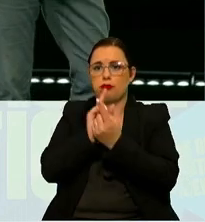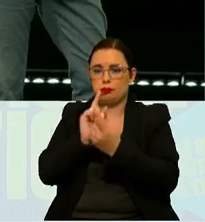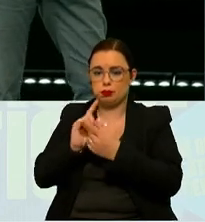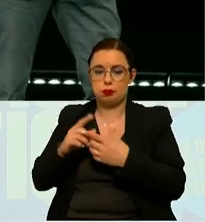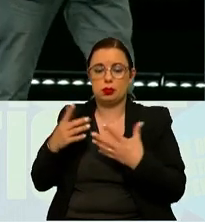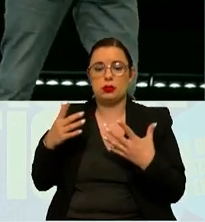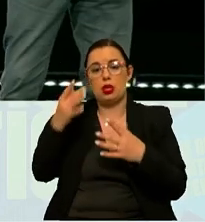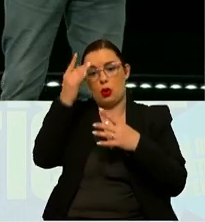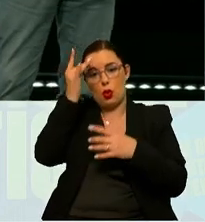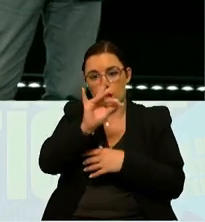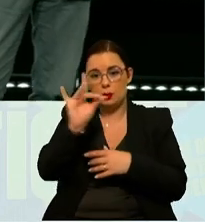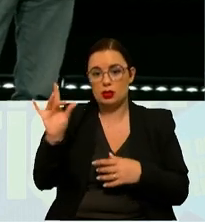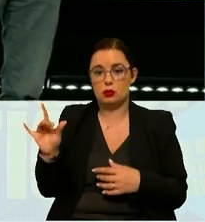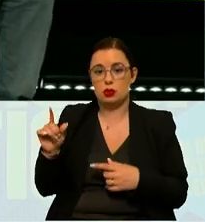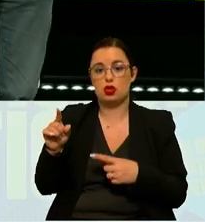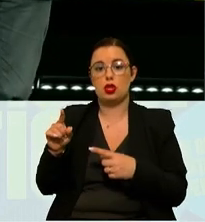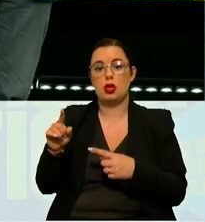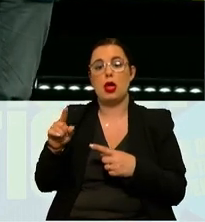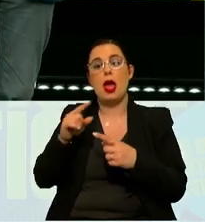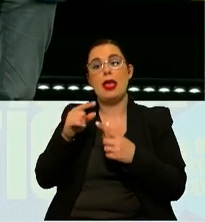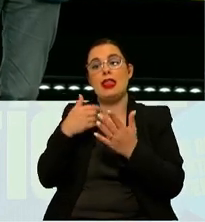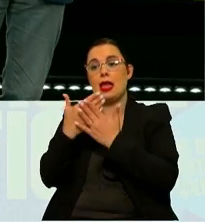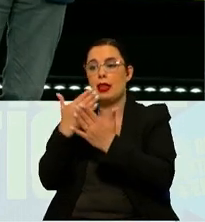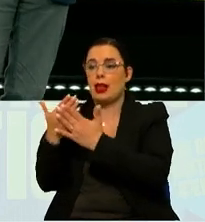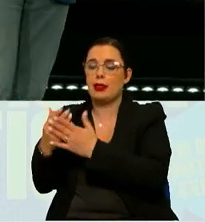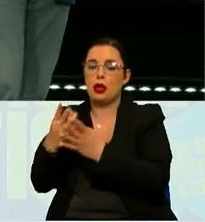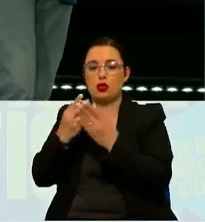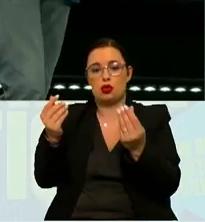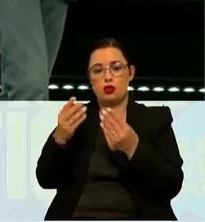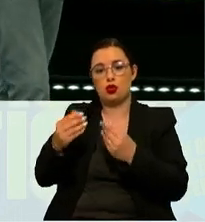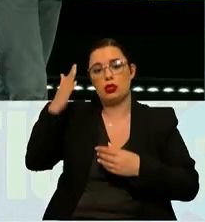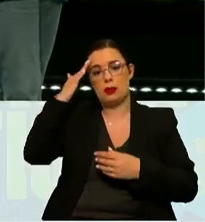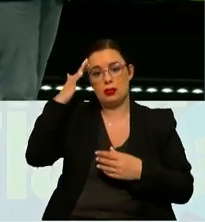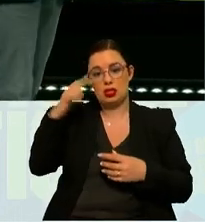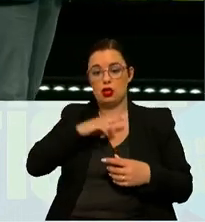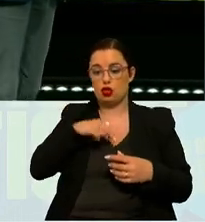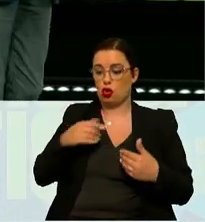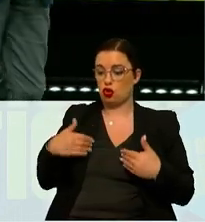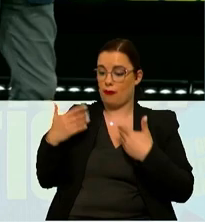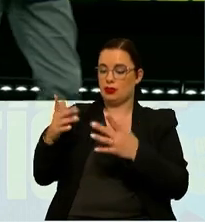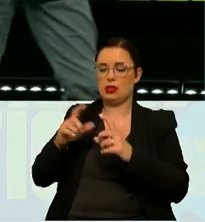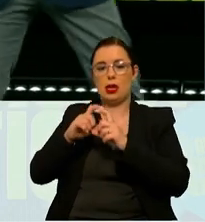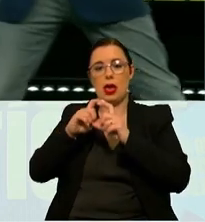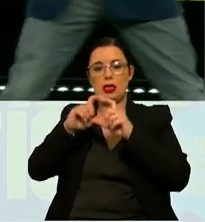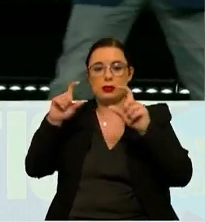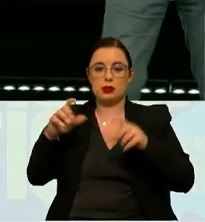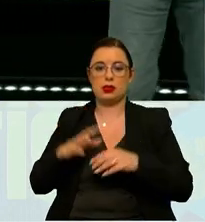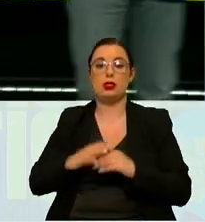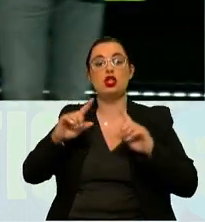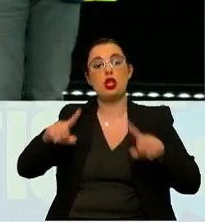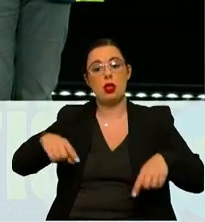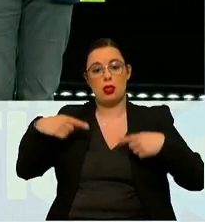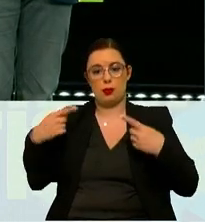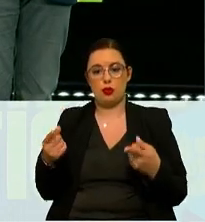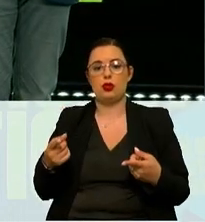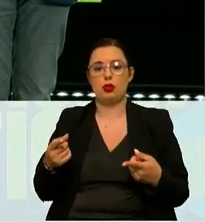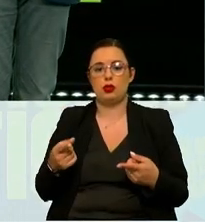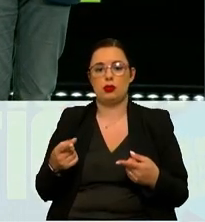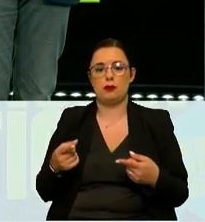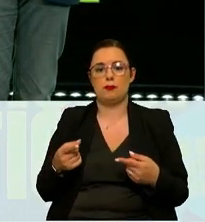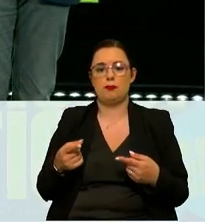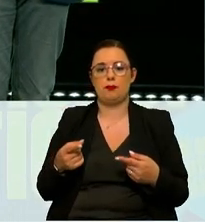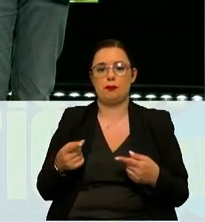product recommendations are packaged solutions and capabilities that we are offering to companies. And then eventually, we're